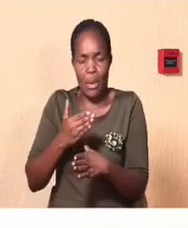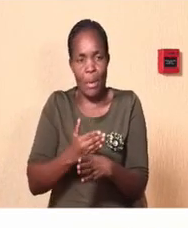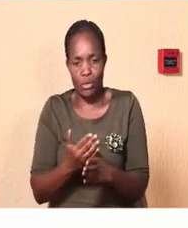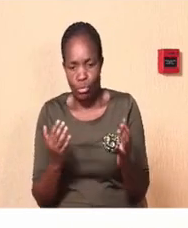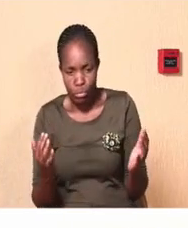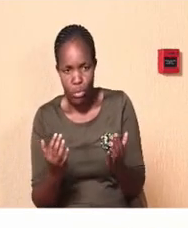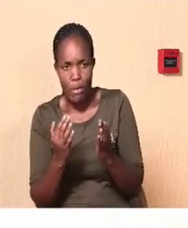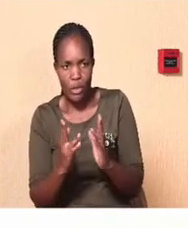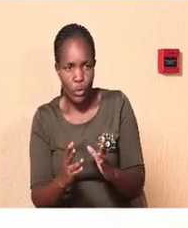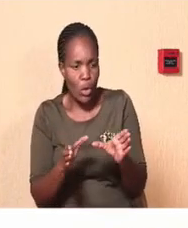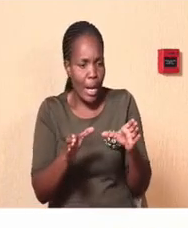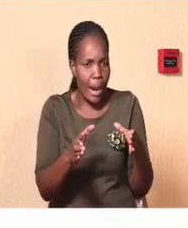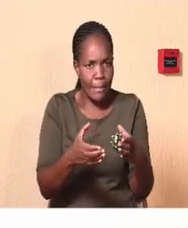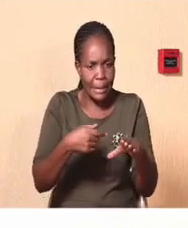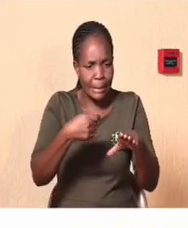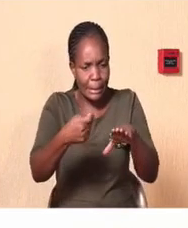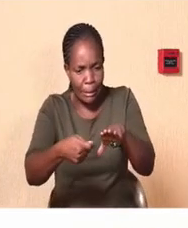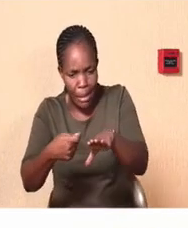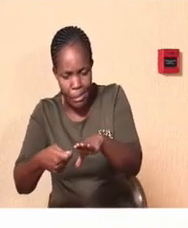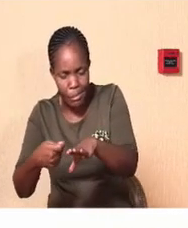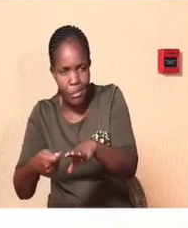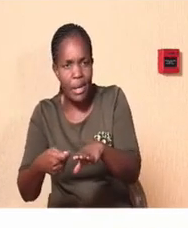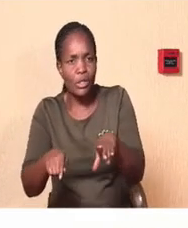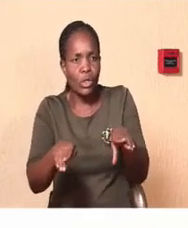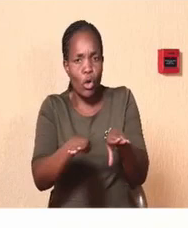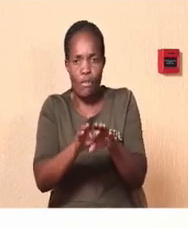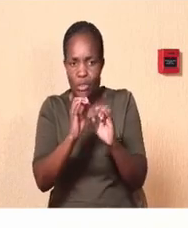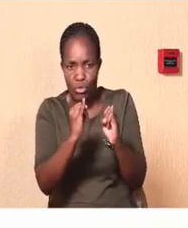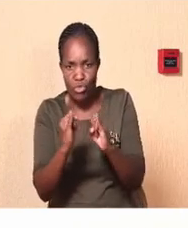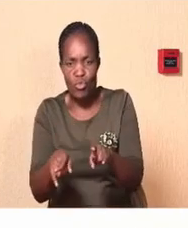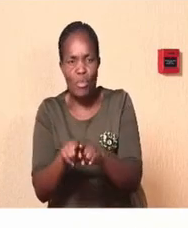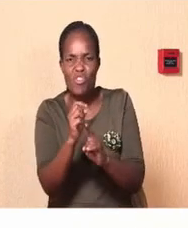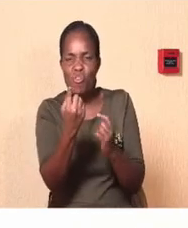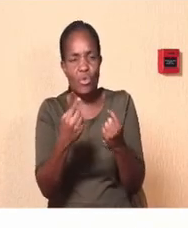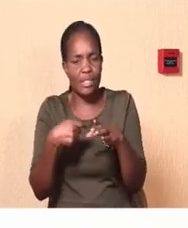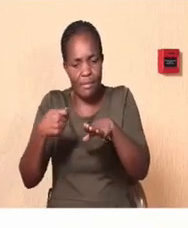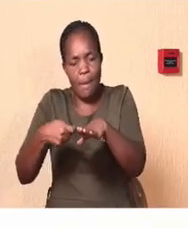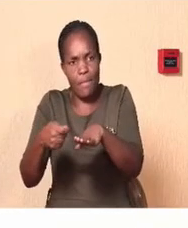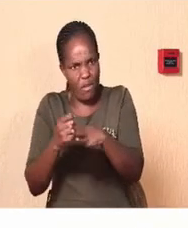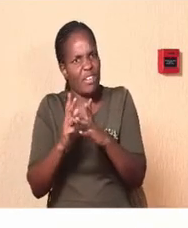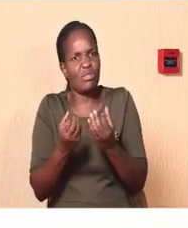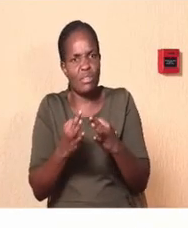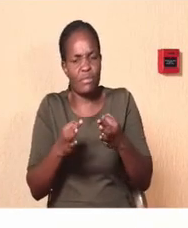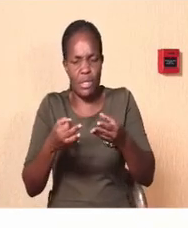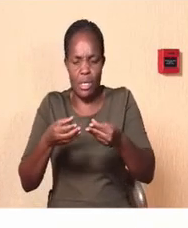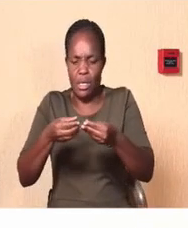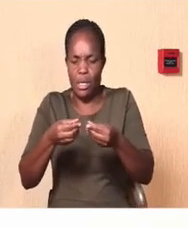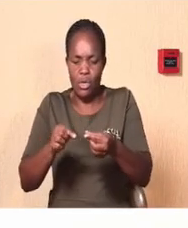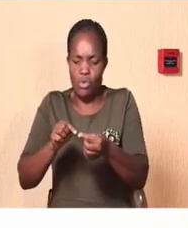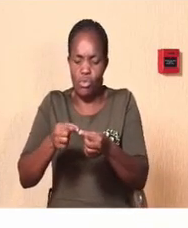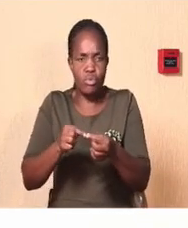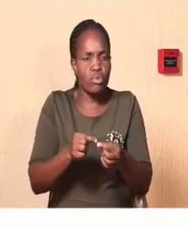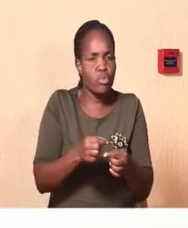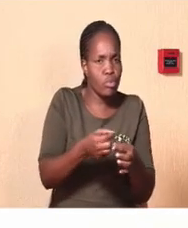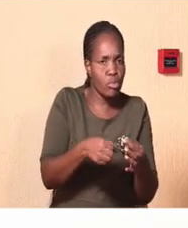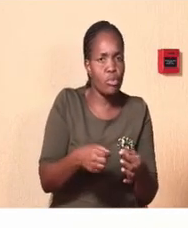retailers and all businesses also to make their own, because people can also make hand sanitizers. It's not